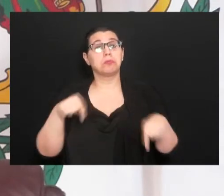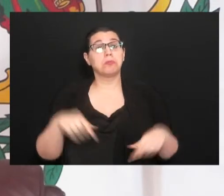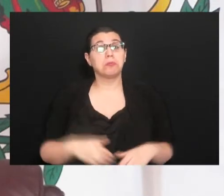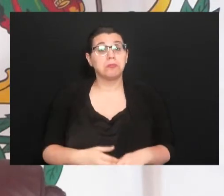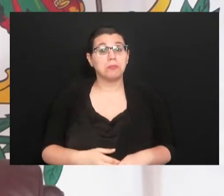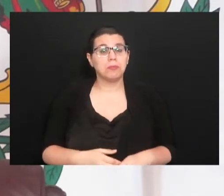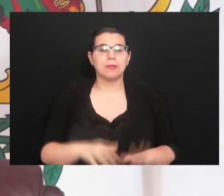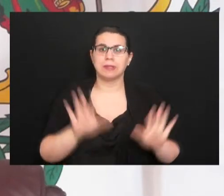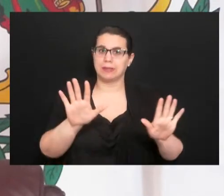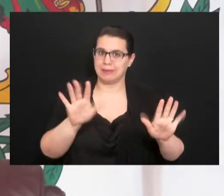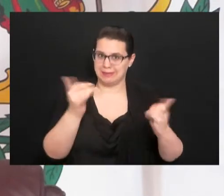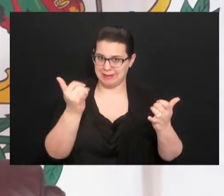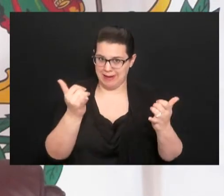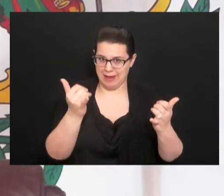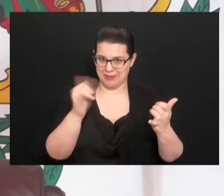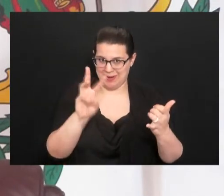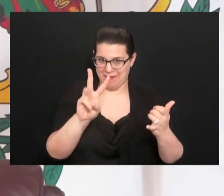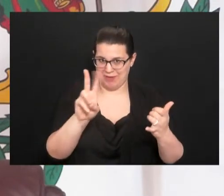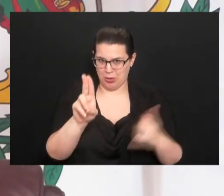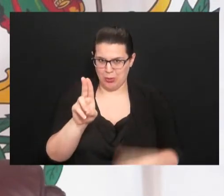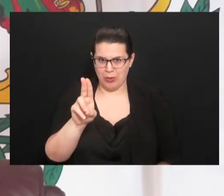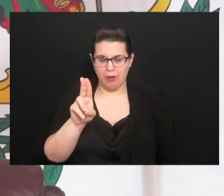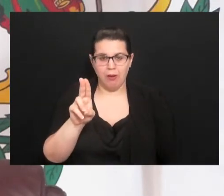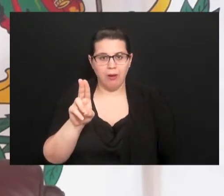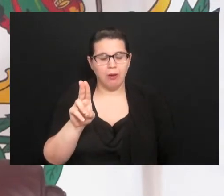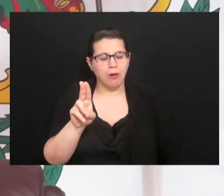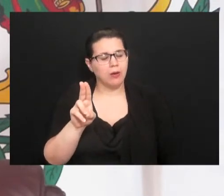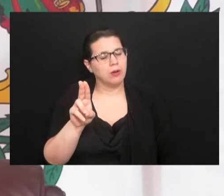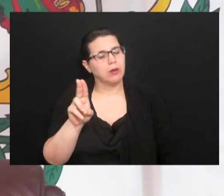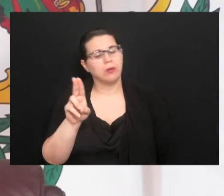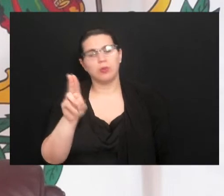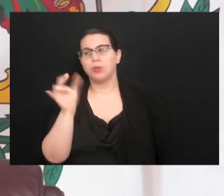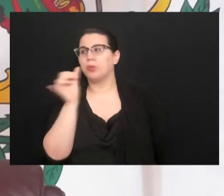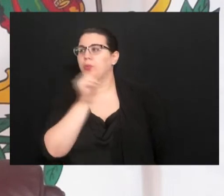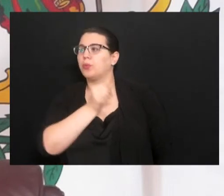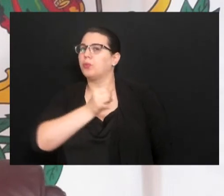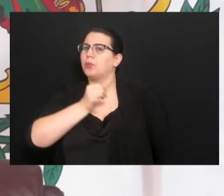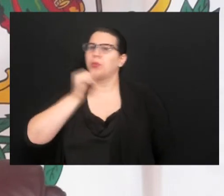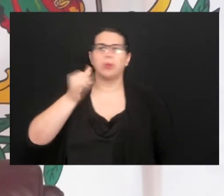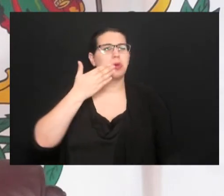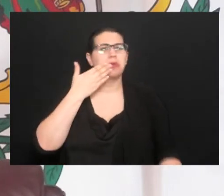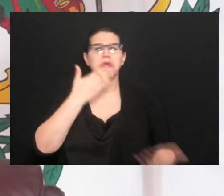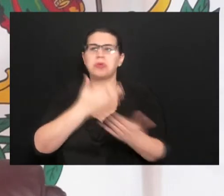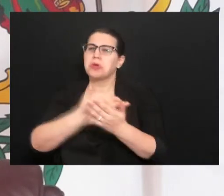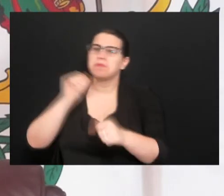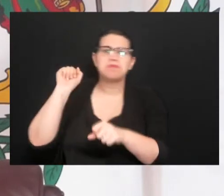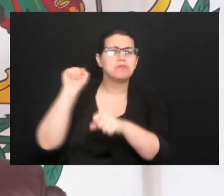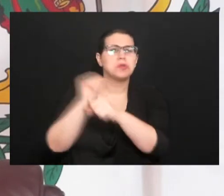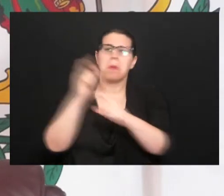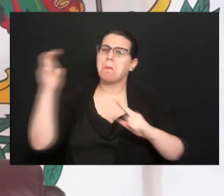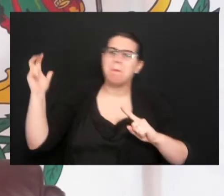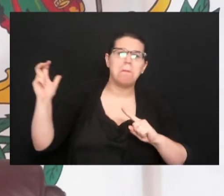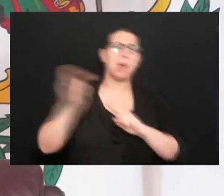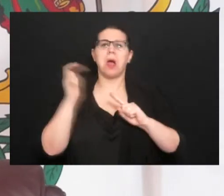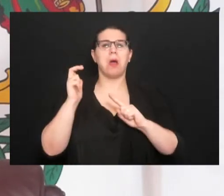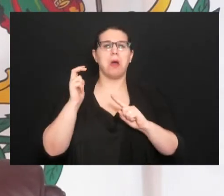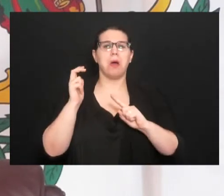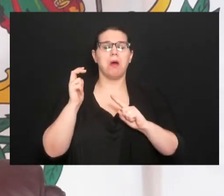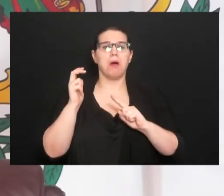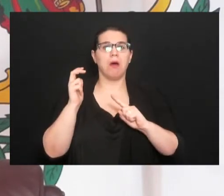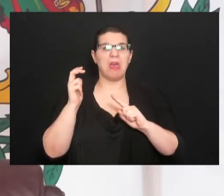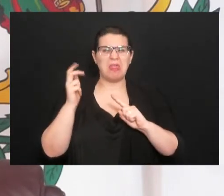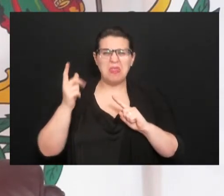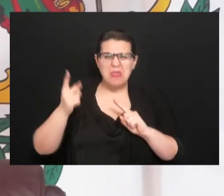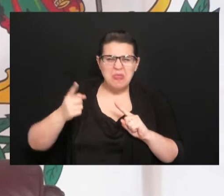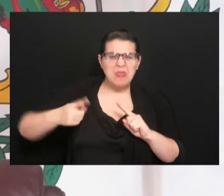Virginia University, it's a heck of an accomplishment when you really think about it. They have actively worked